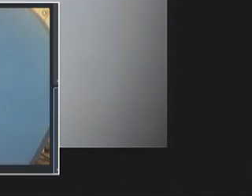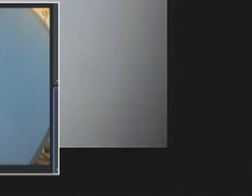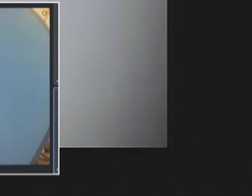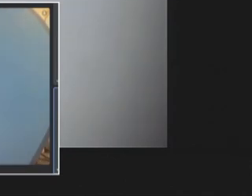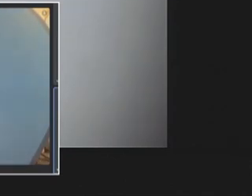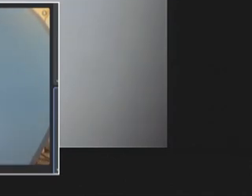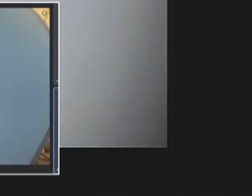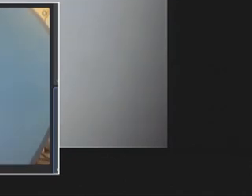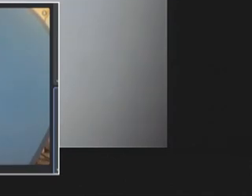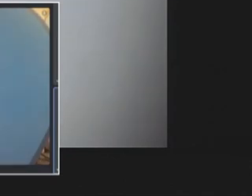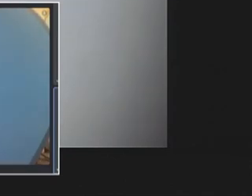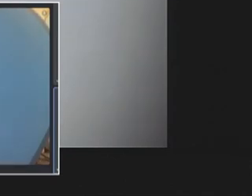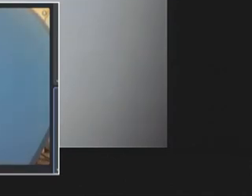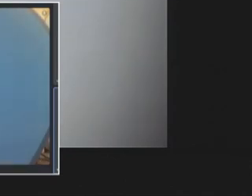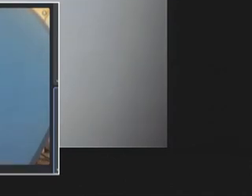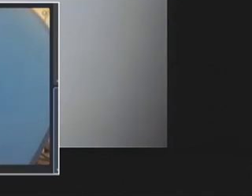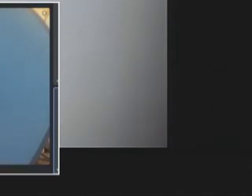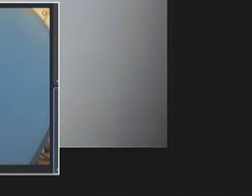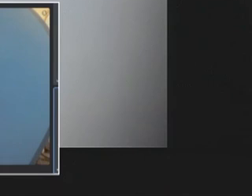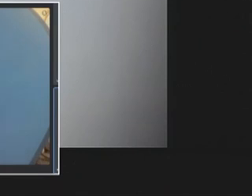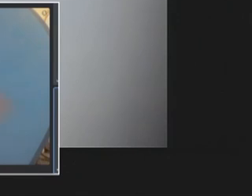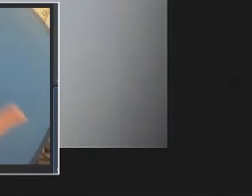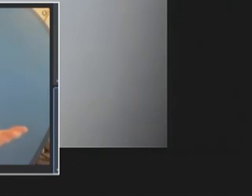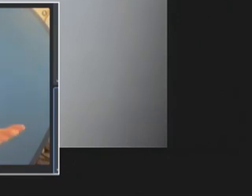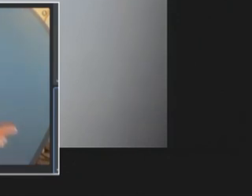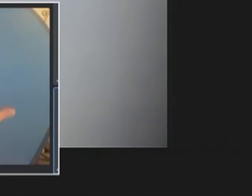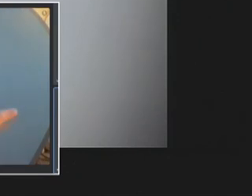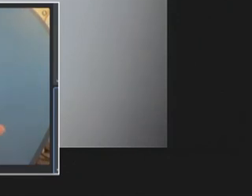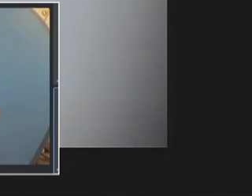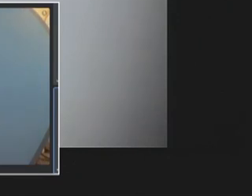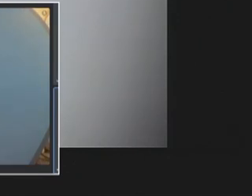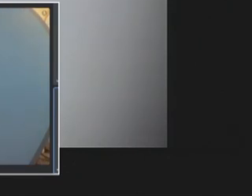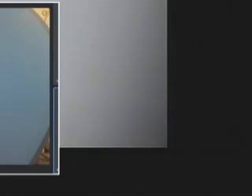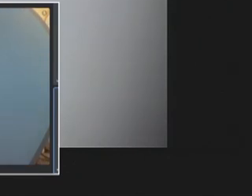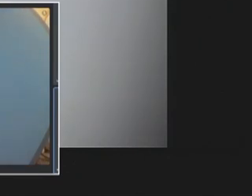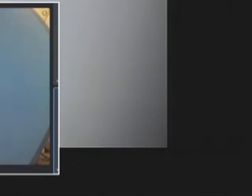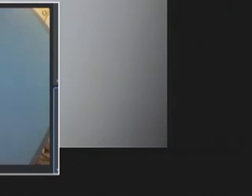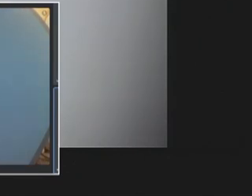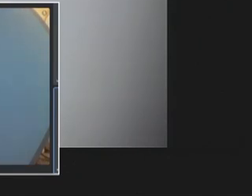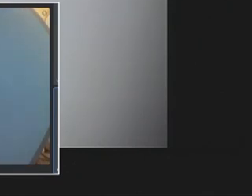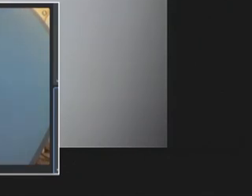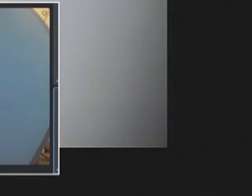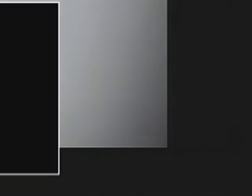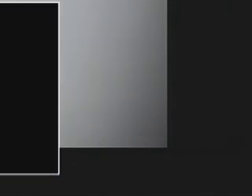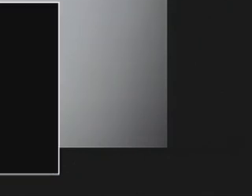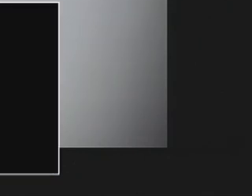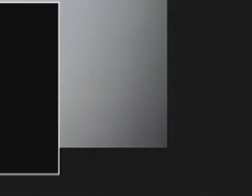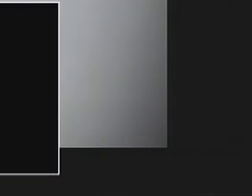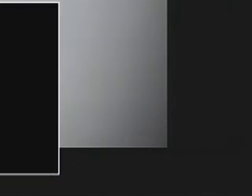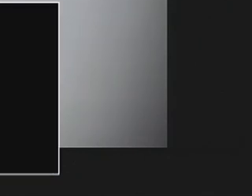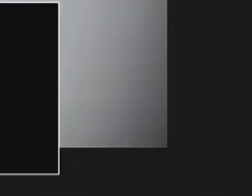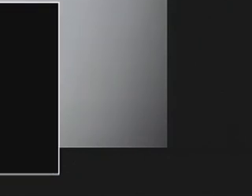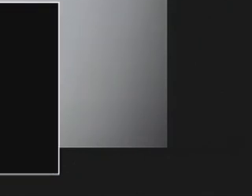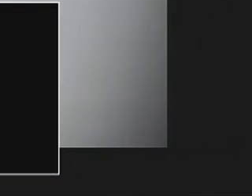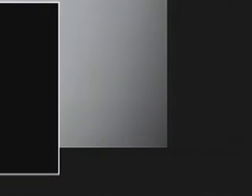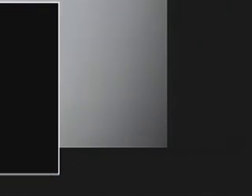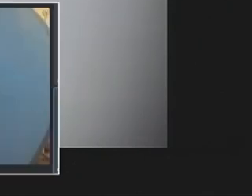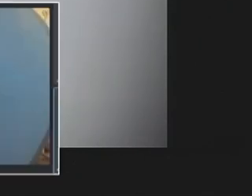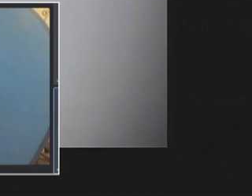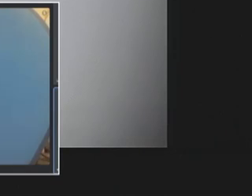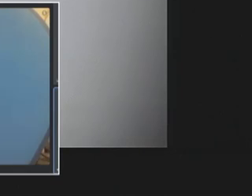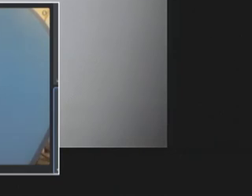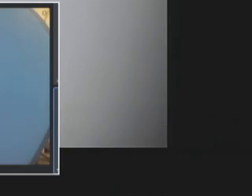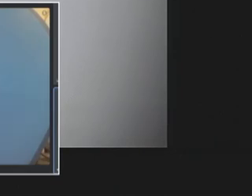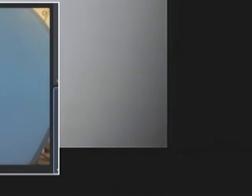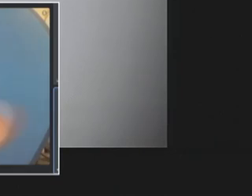photographs. So my research predates digitization. but I'm really, I just really appreciate